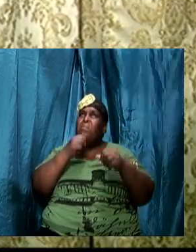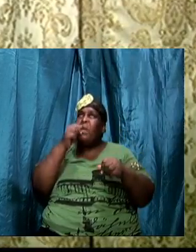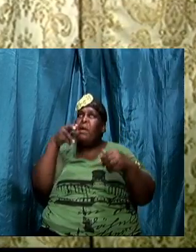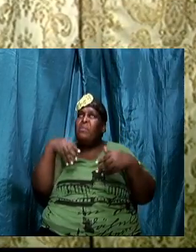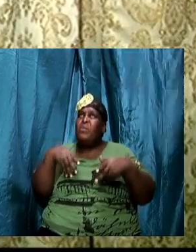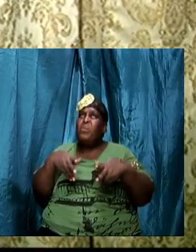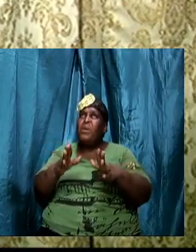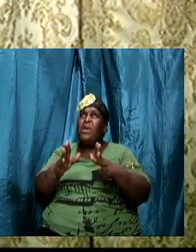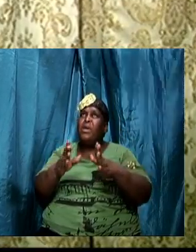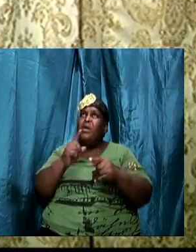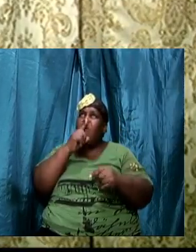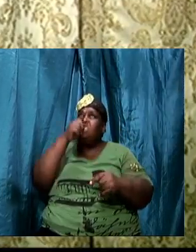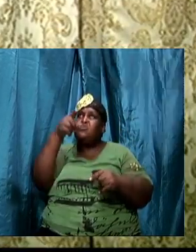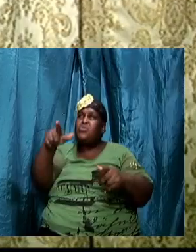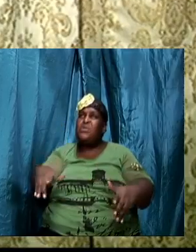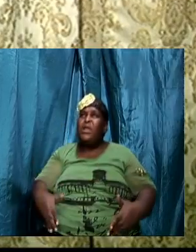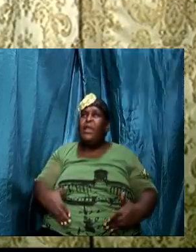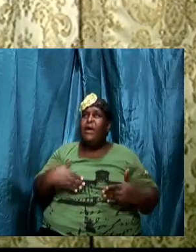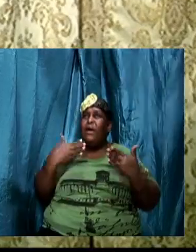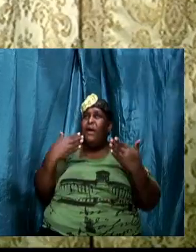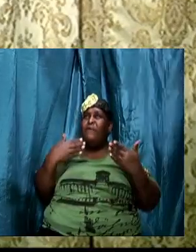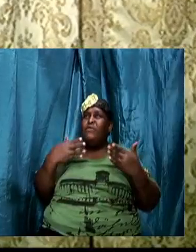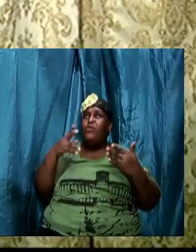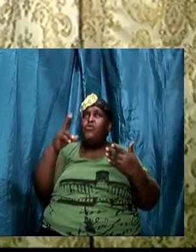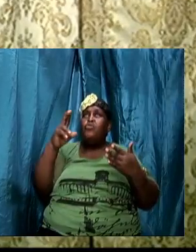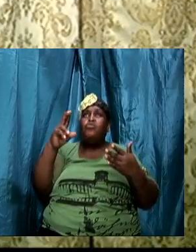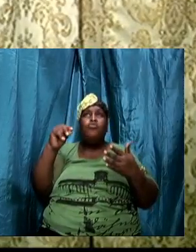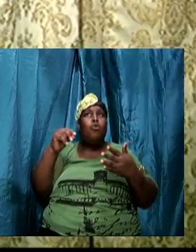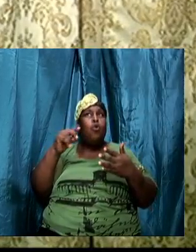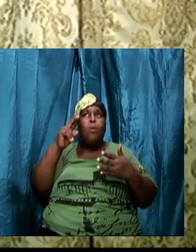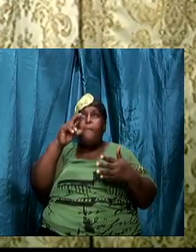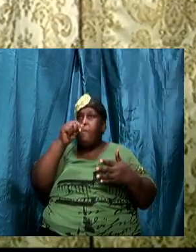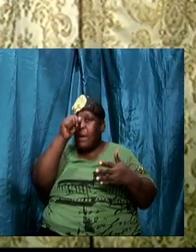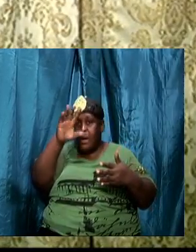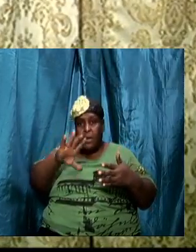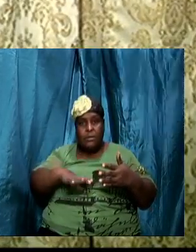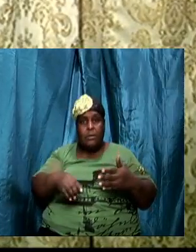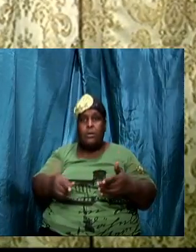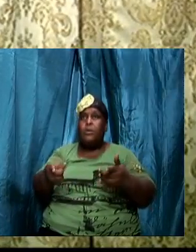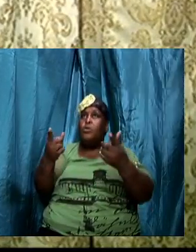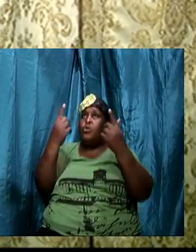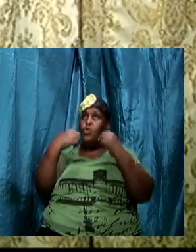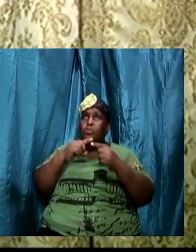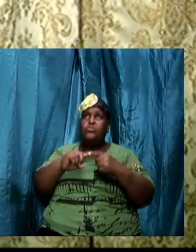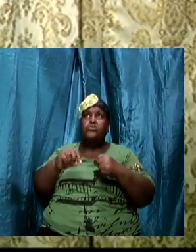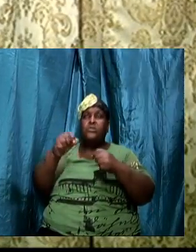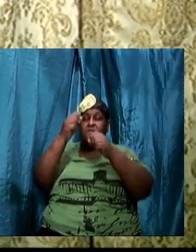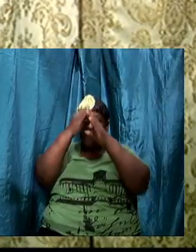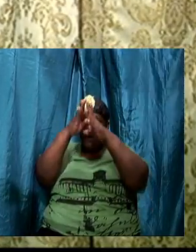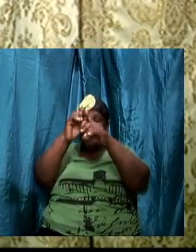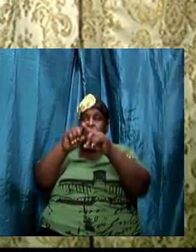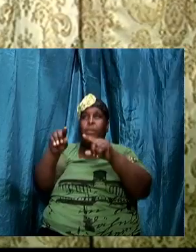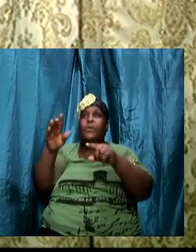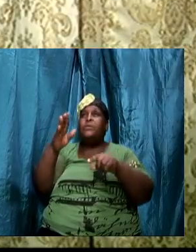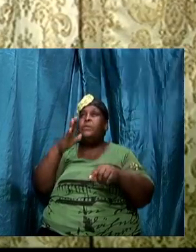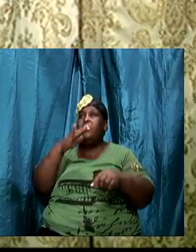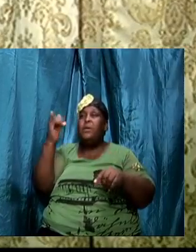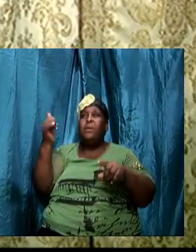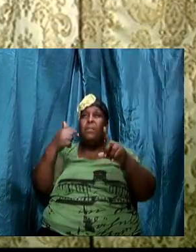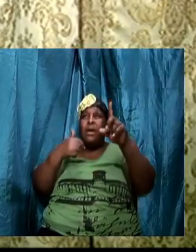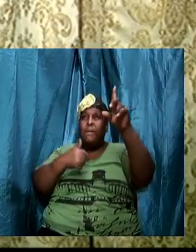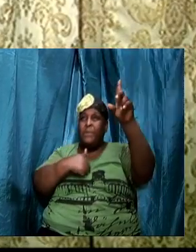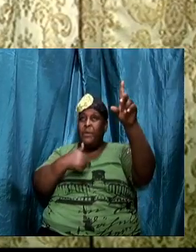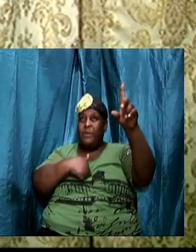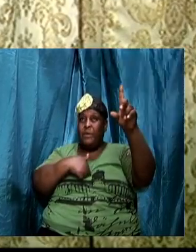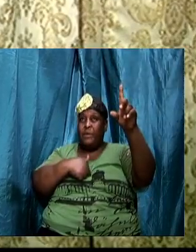and the life. No man cometh unto the Father but by me. That is word. That is Bible.